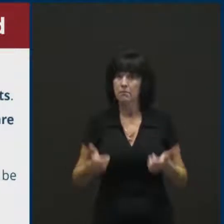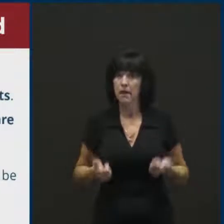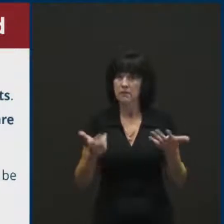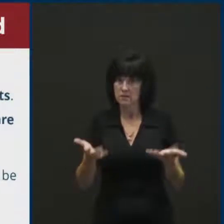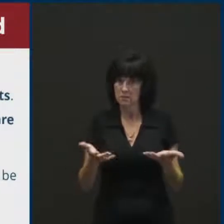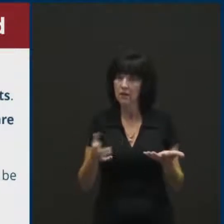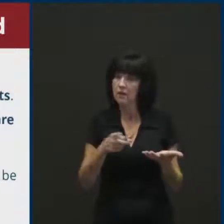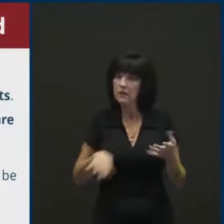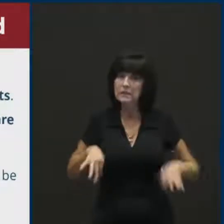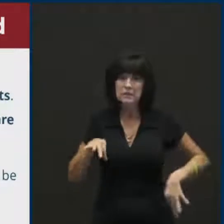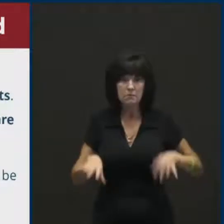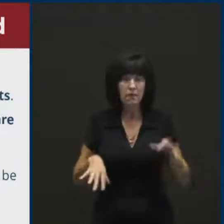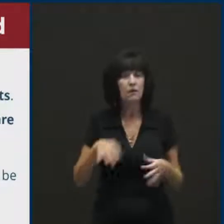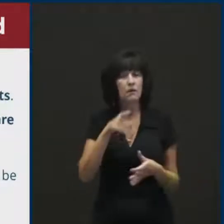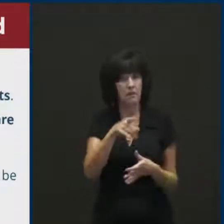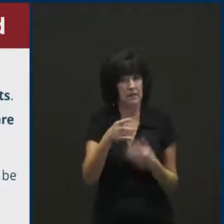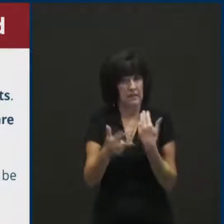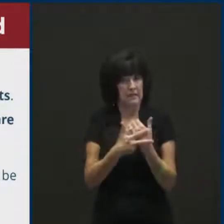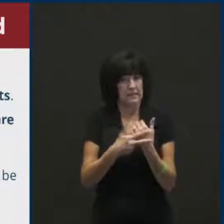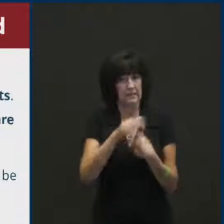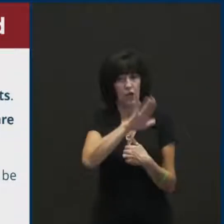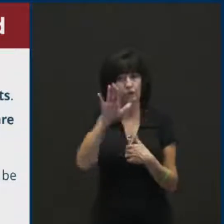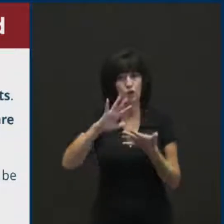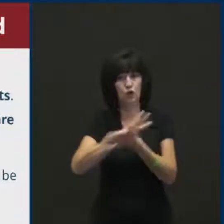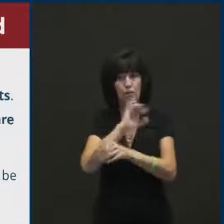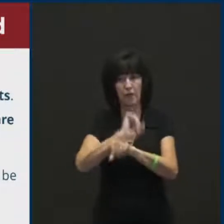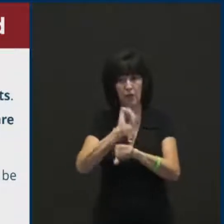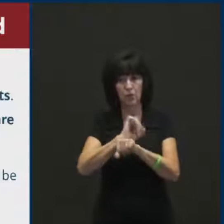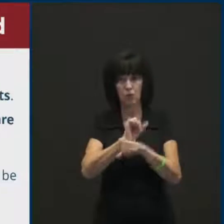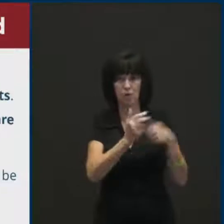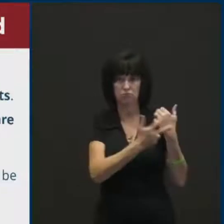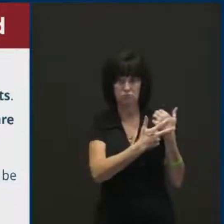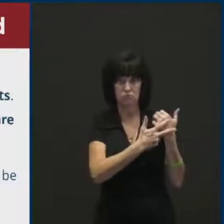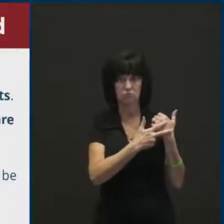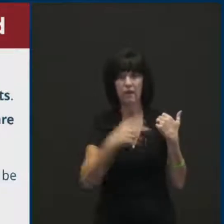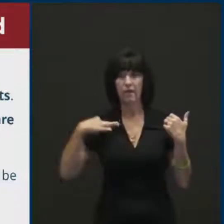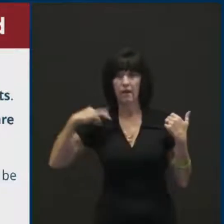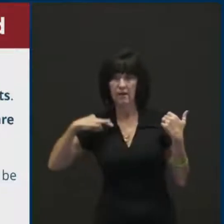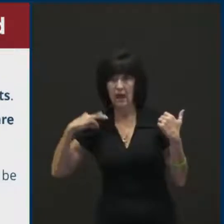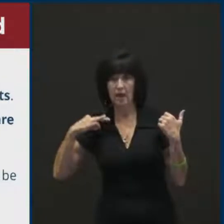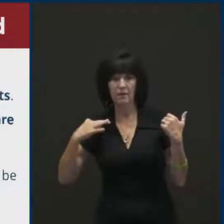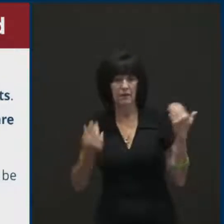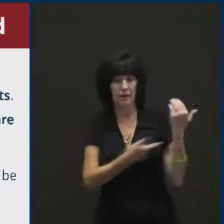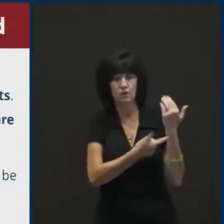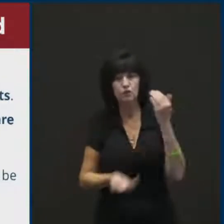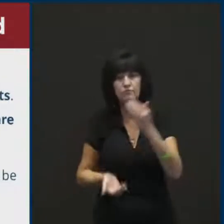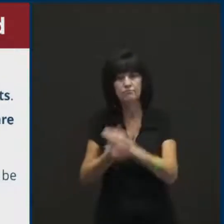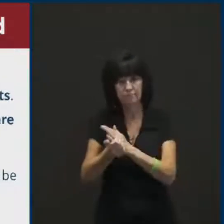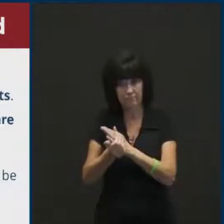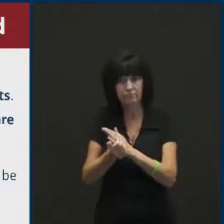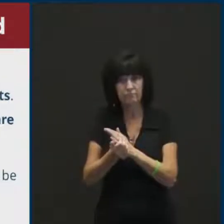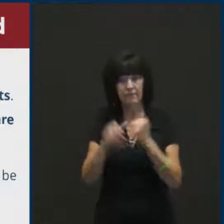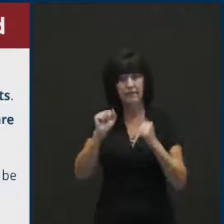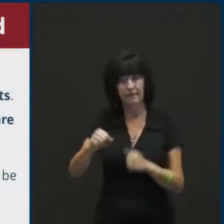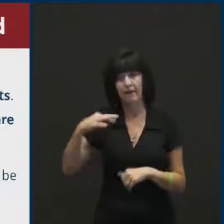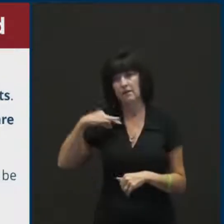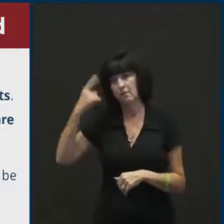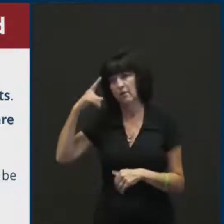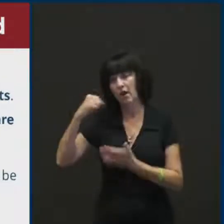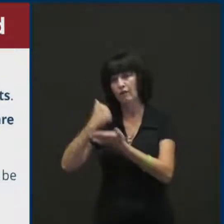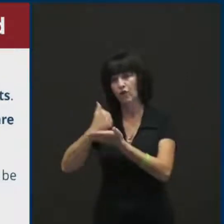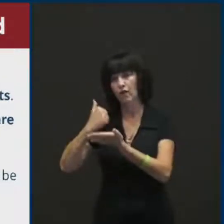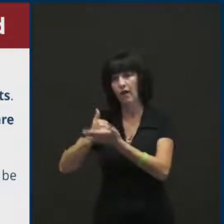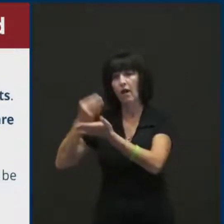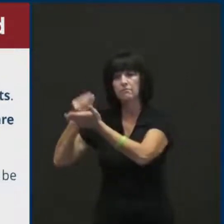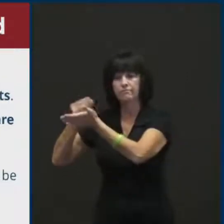health providers have really had to rely on and enhance telehealth opportunities to be able to reach their communities and the